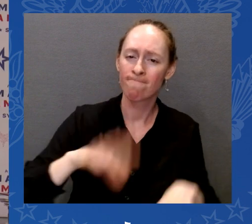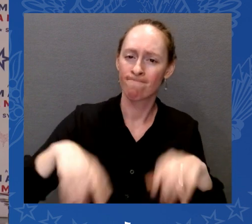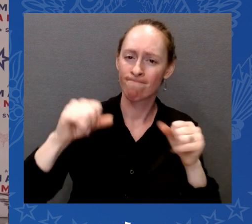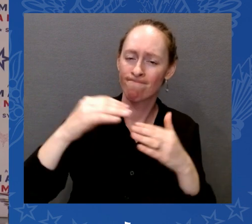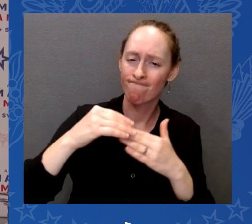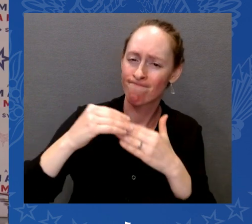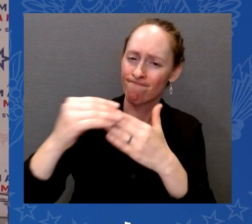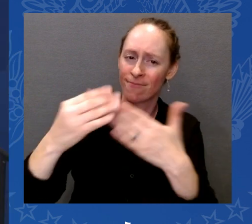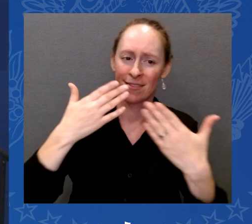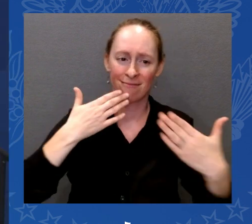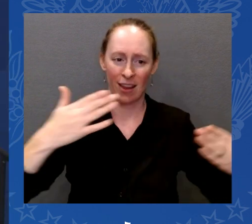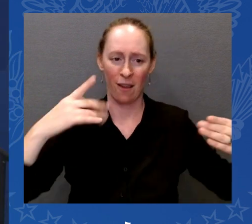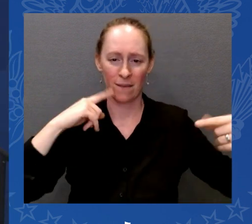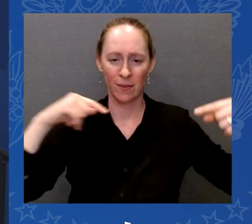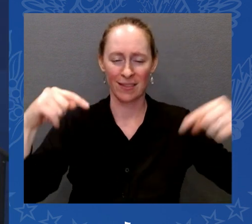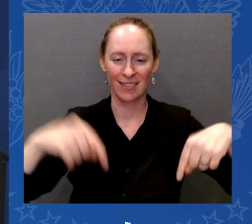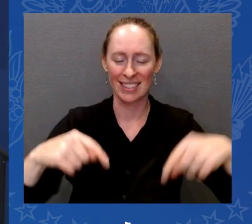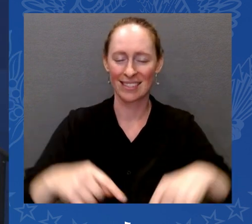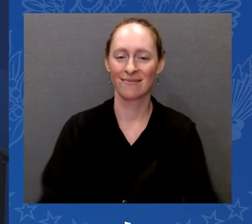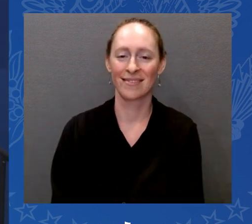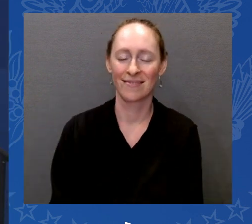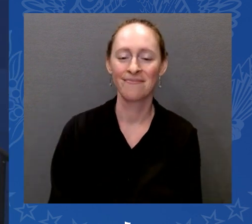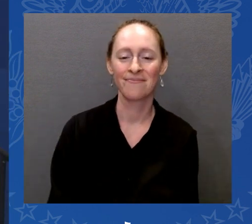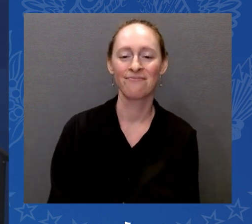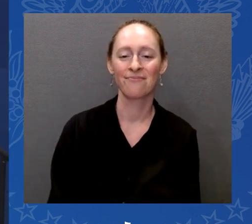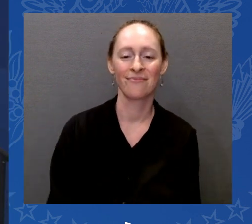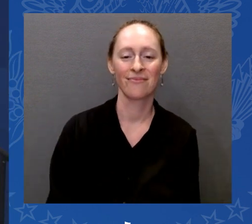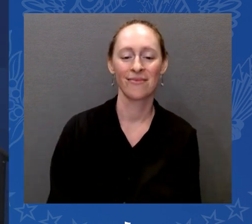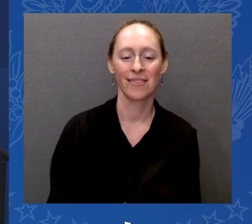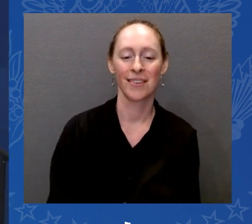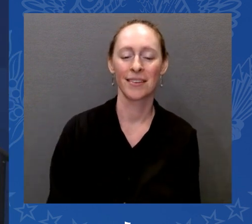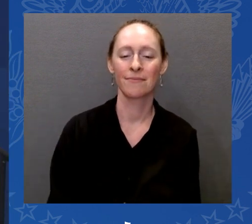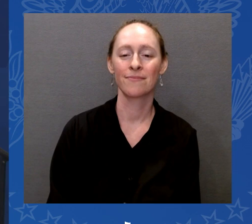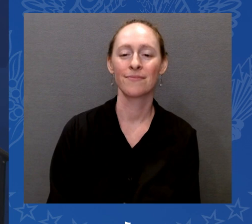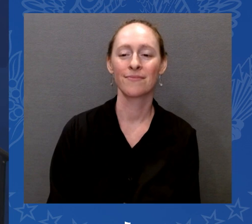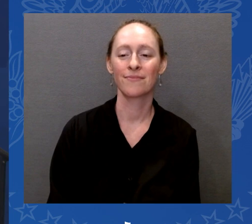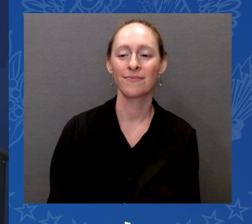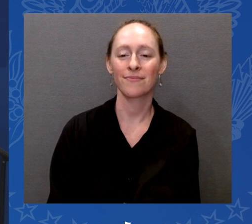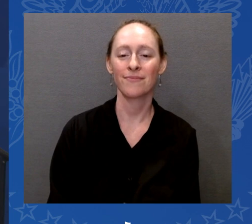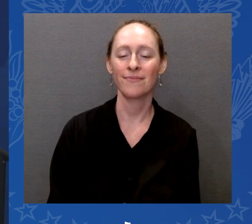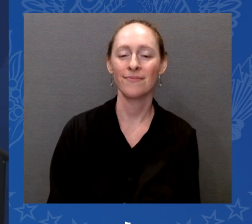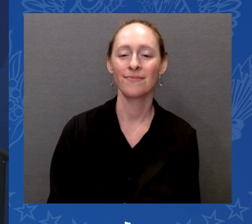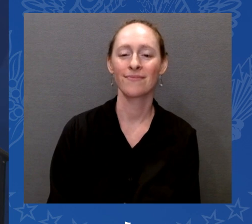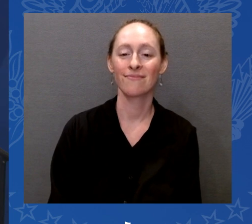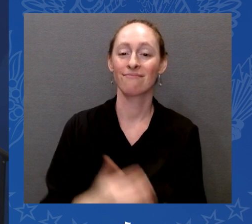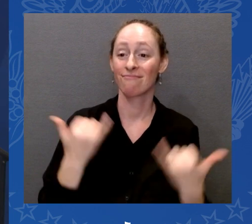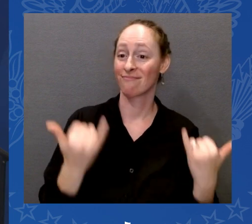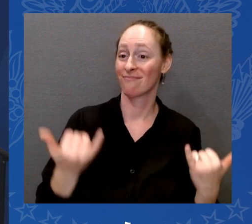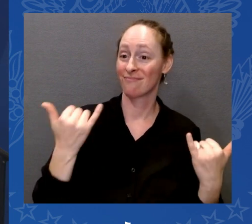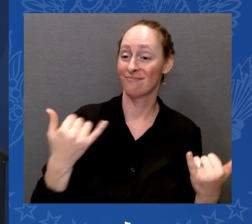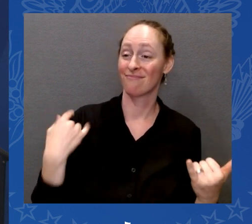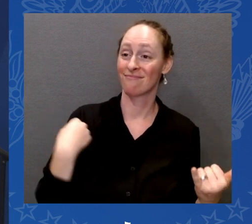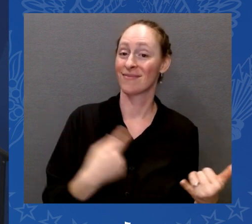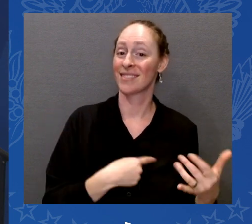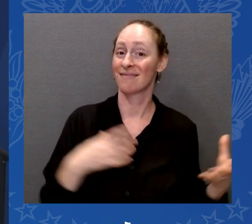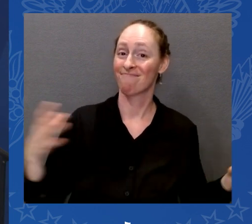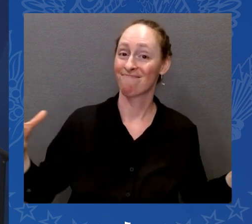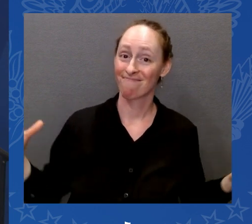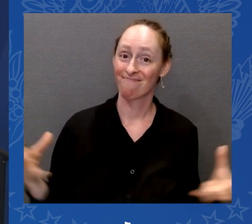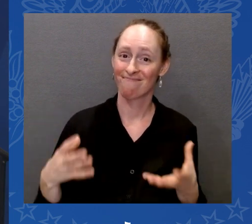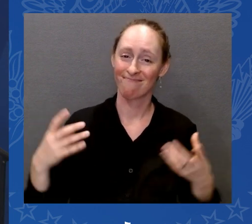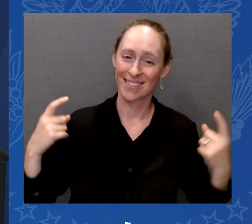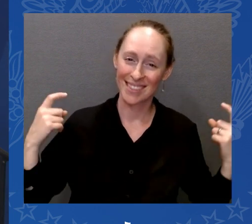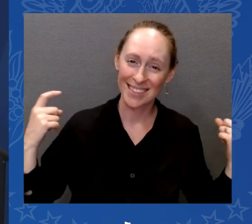And today we are celebrating the largest semiconductor manufacturing investment ever announced in the